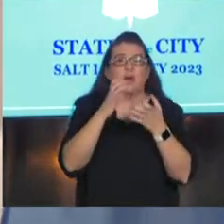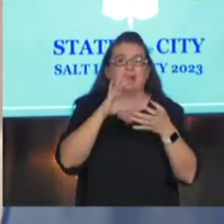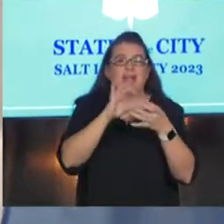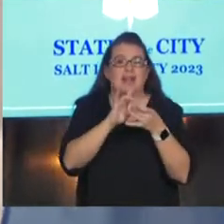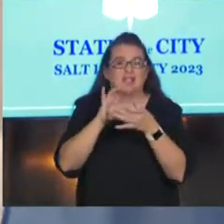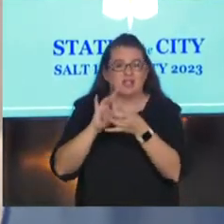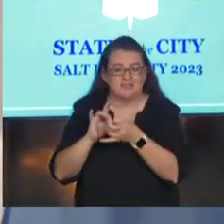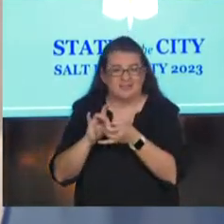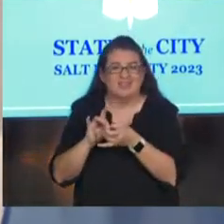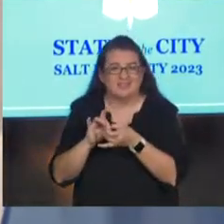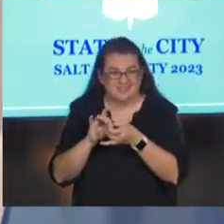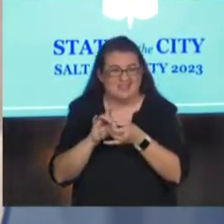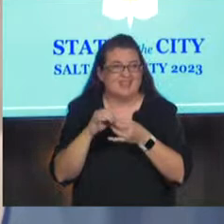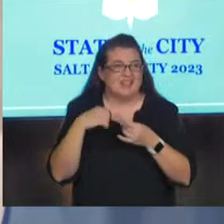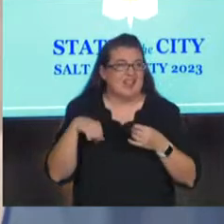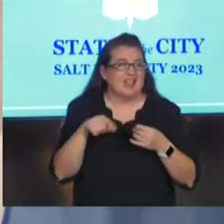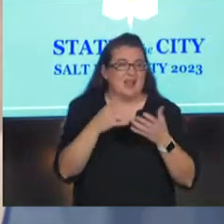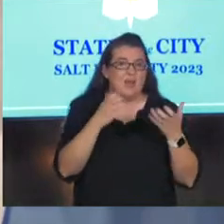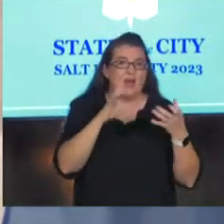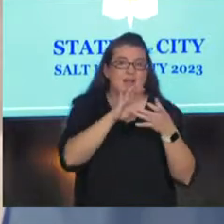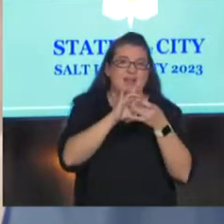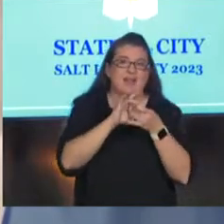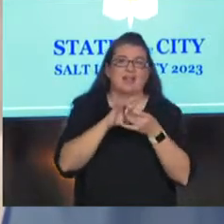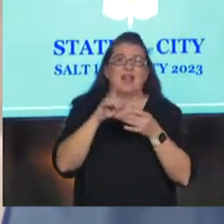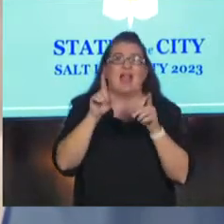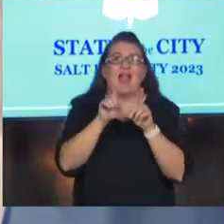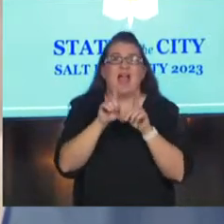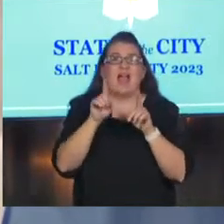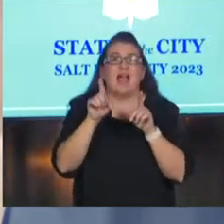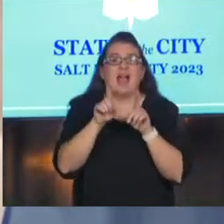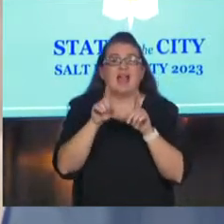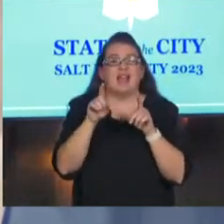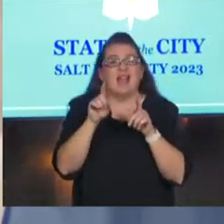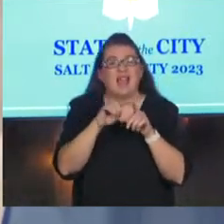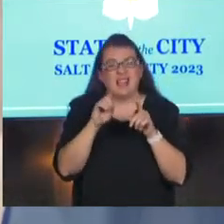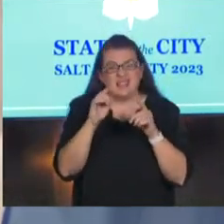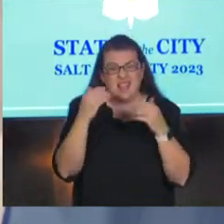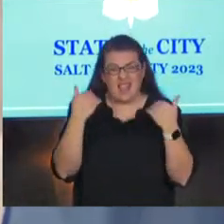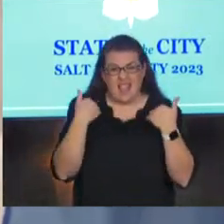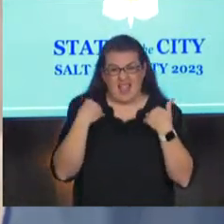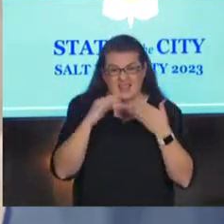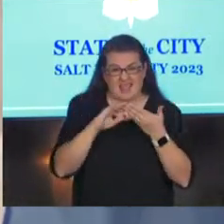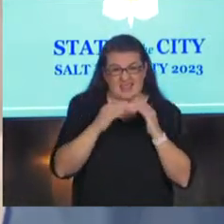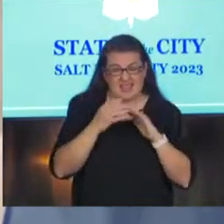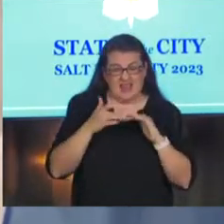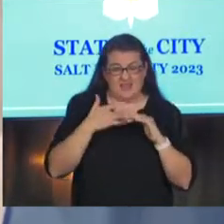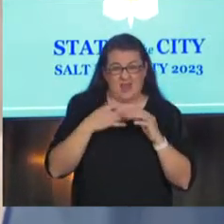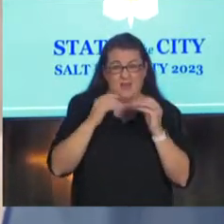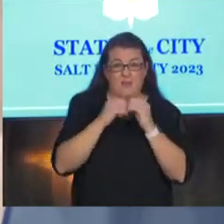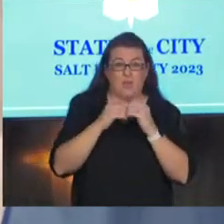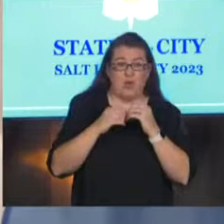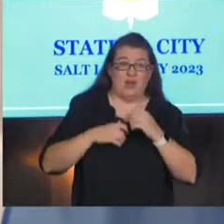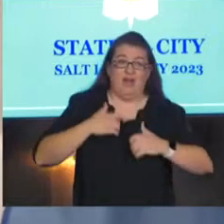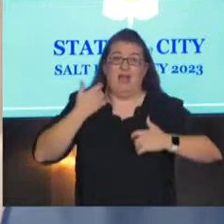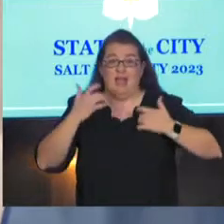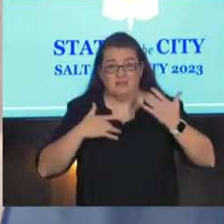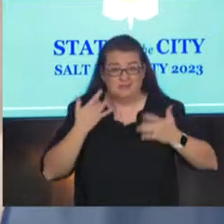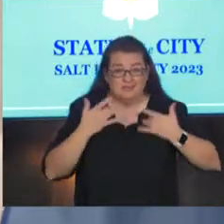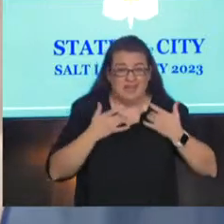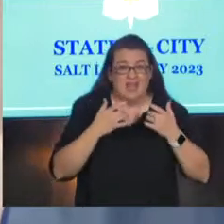this exist here. Has the city ever felt more alive than those summer nights when Main Street was closed to